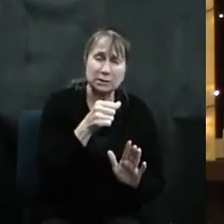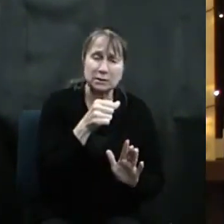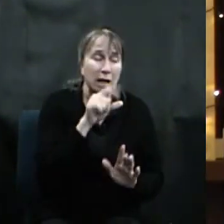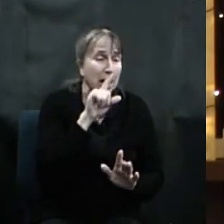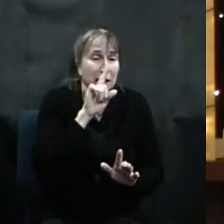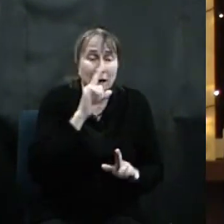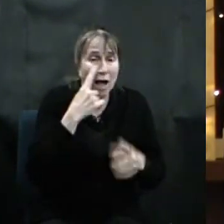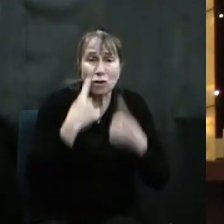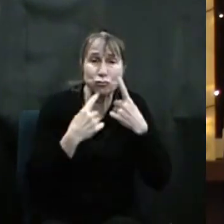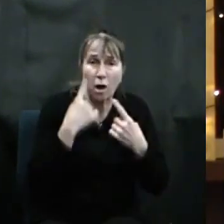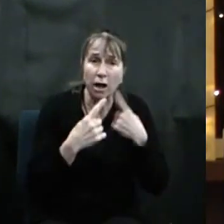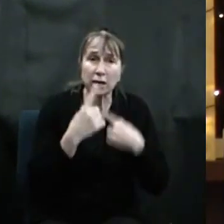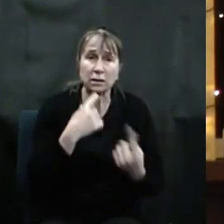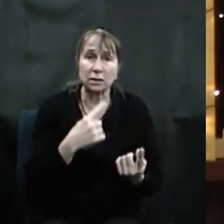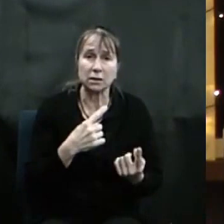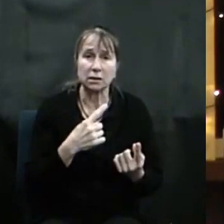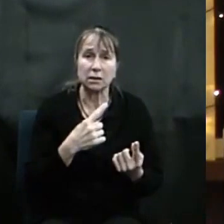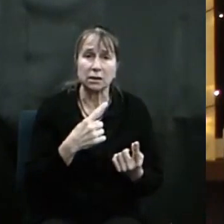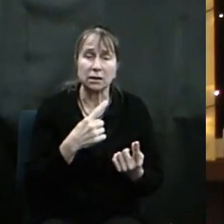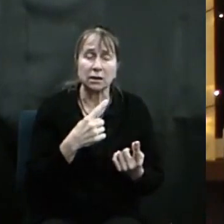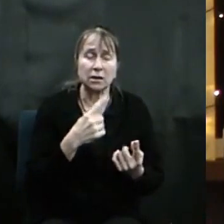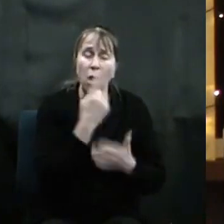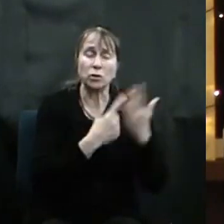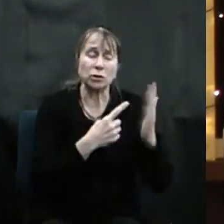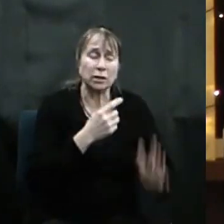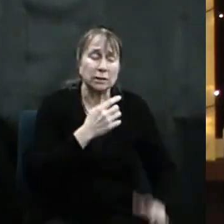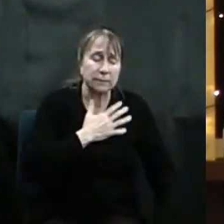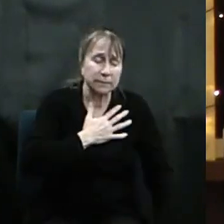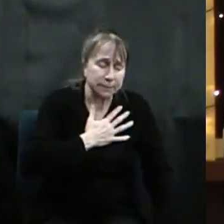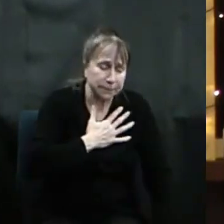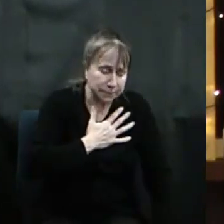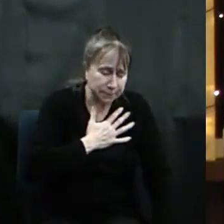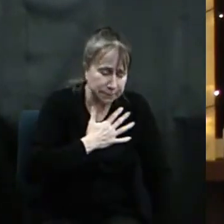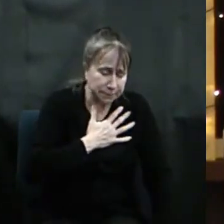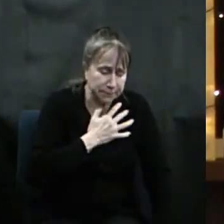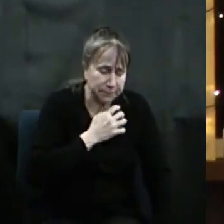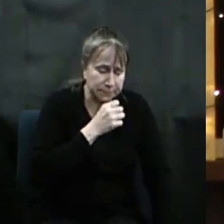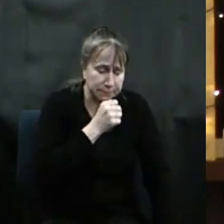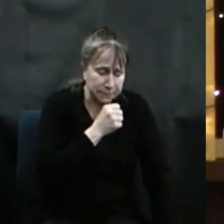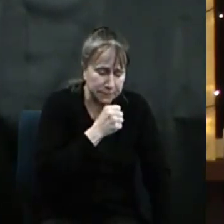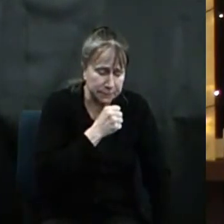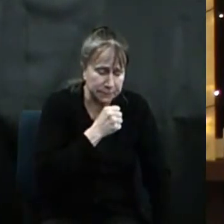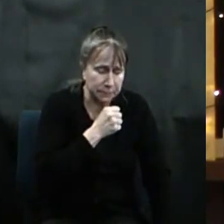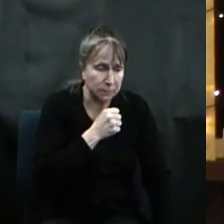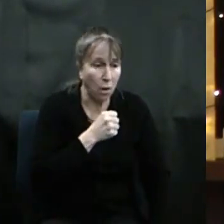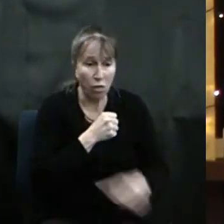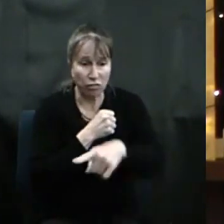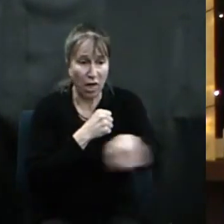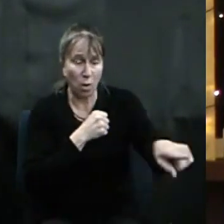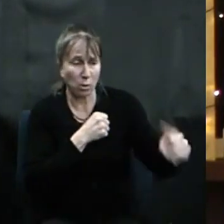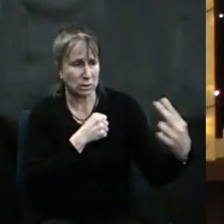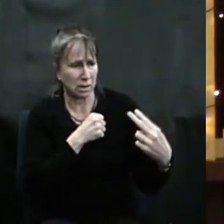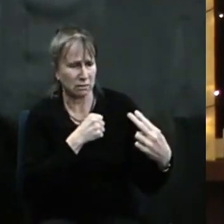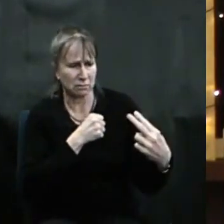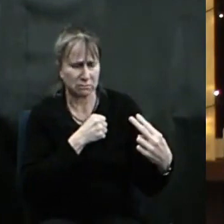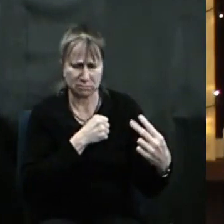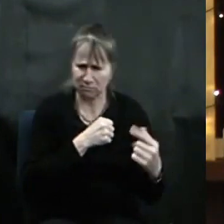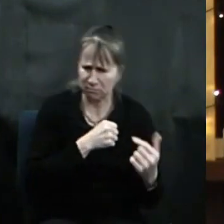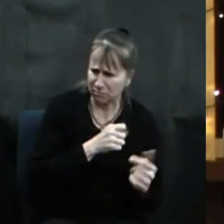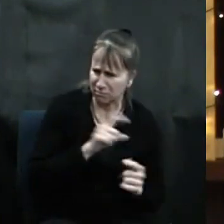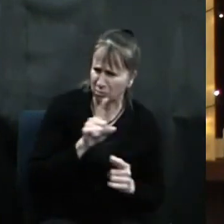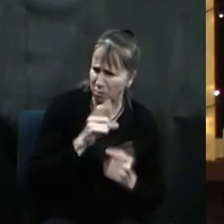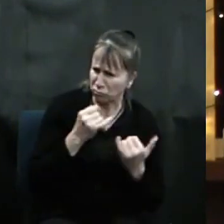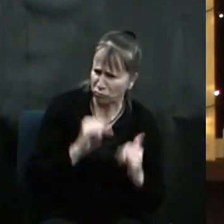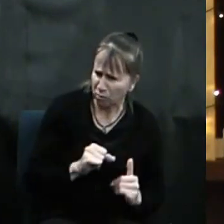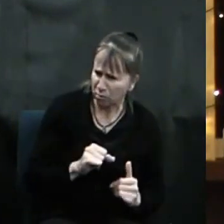nothing but to groan in silence. And so unnatural was it that the people came to him and asked him, what are you saying